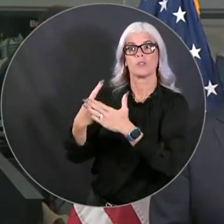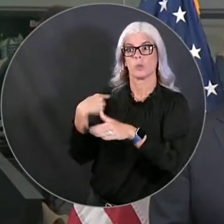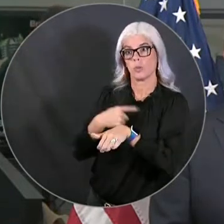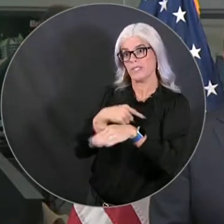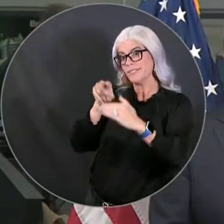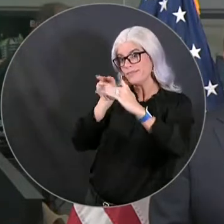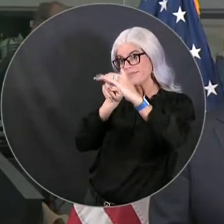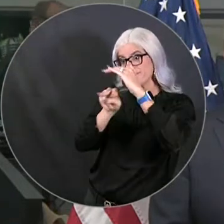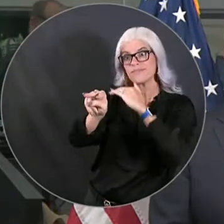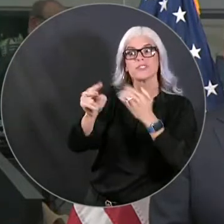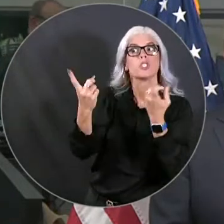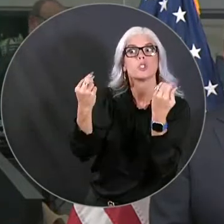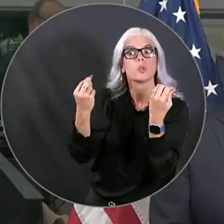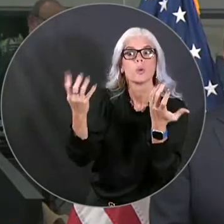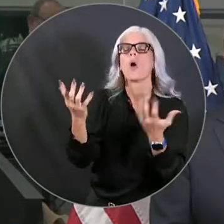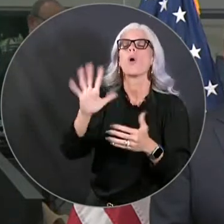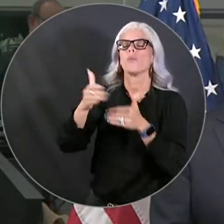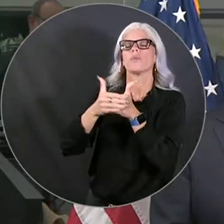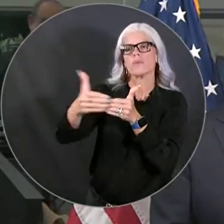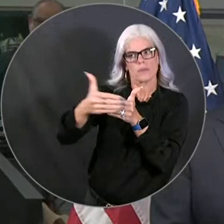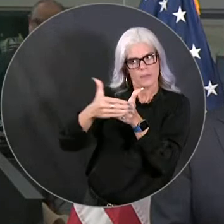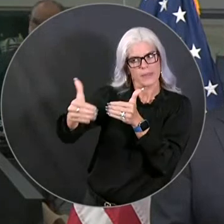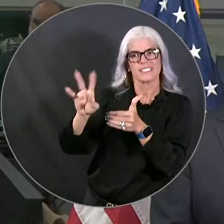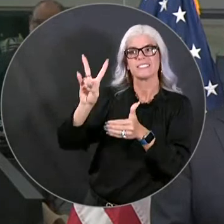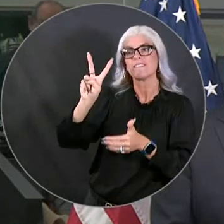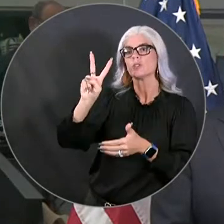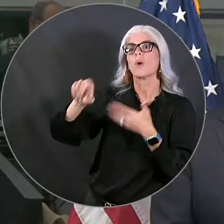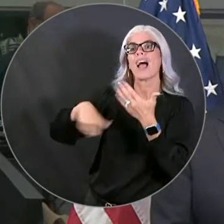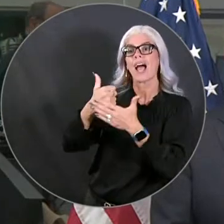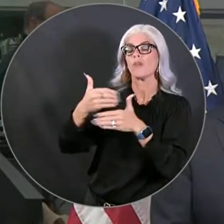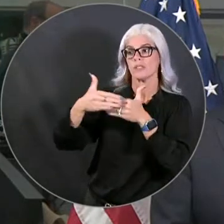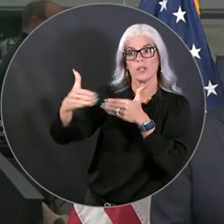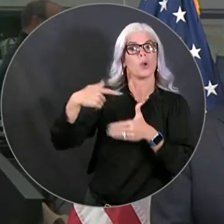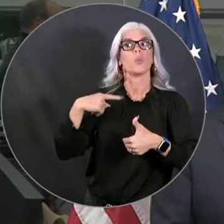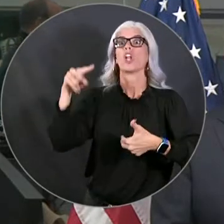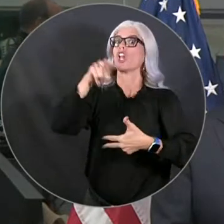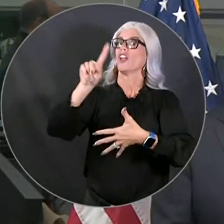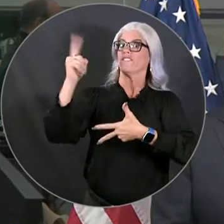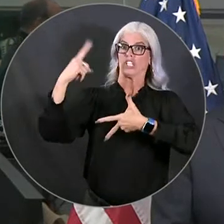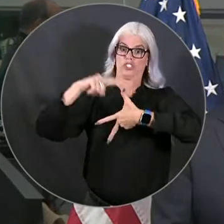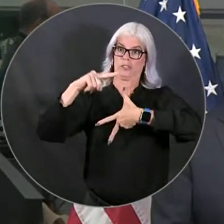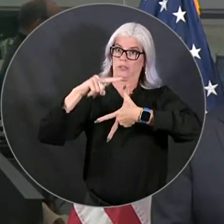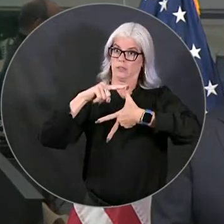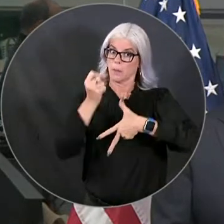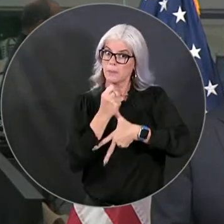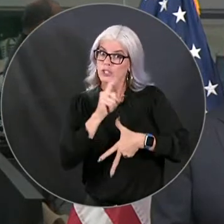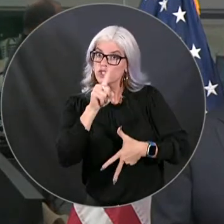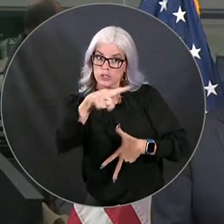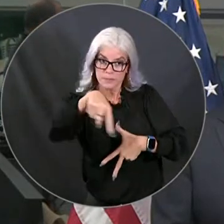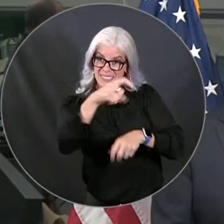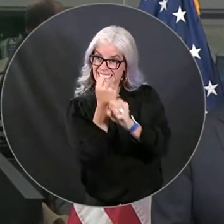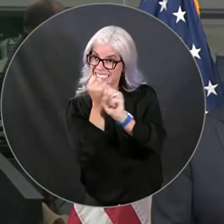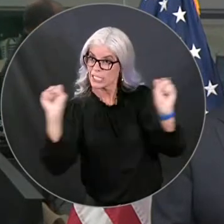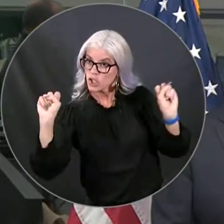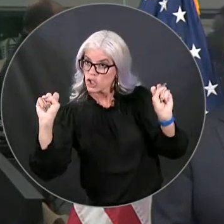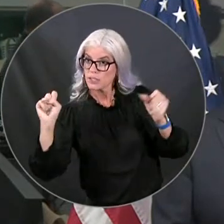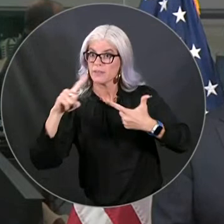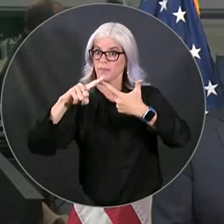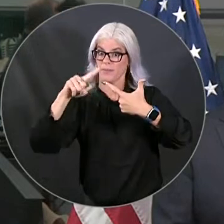then we stabilize. So that is what the focus of the State Emergency Response Team is going to be over the next 72 hours. Again, that is